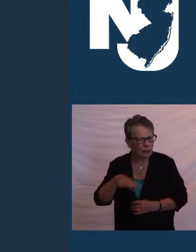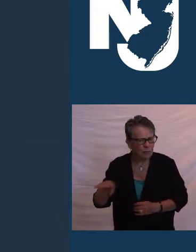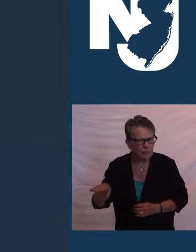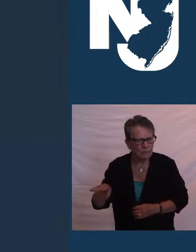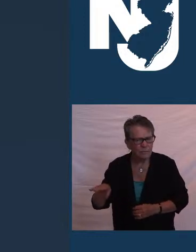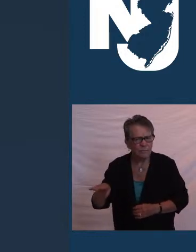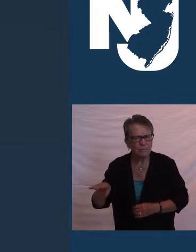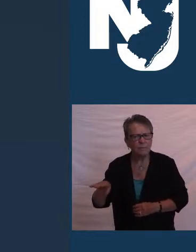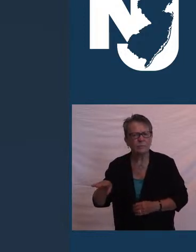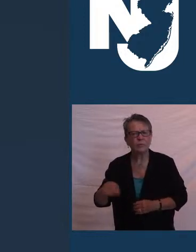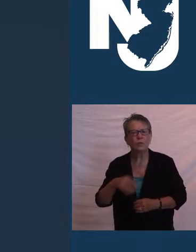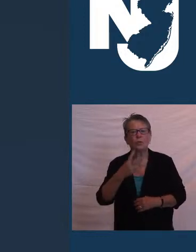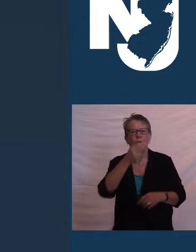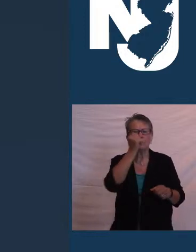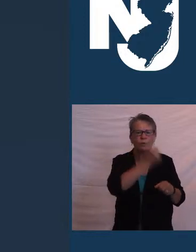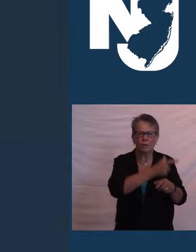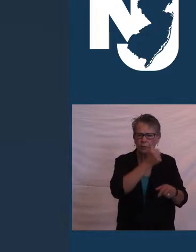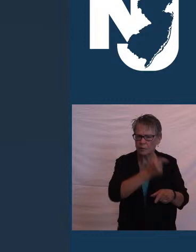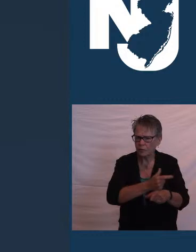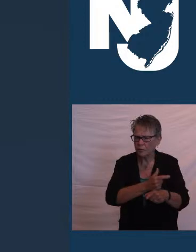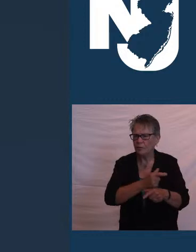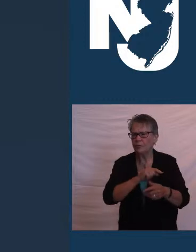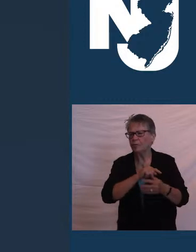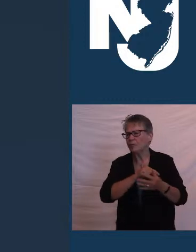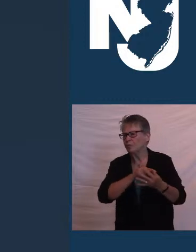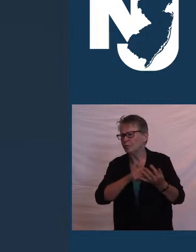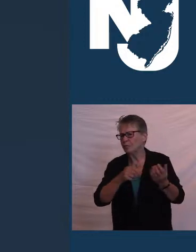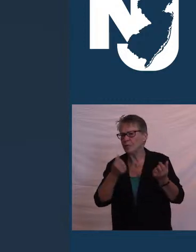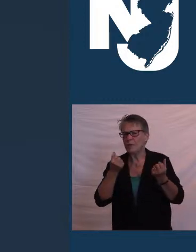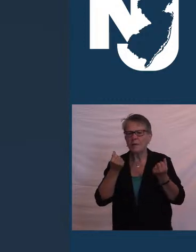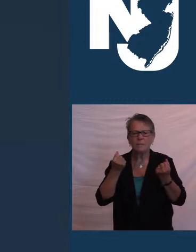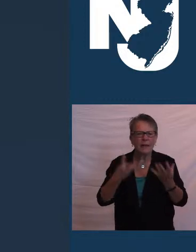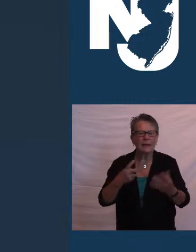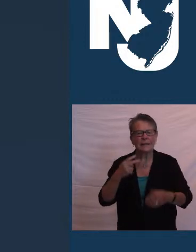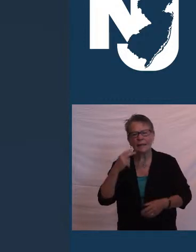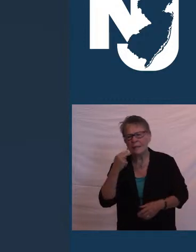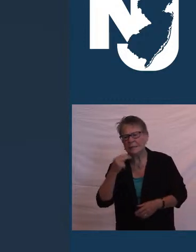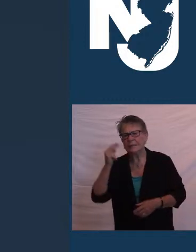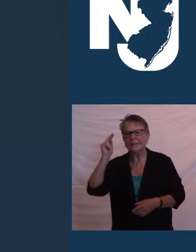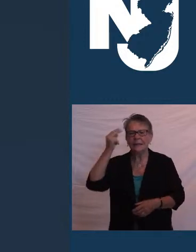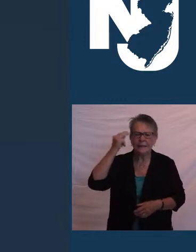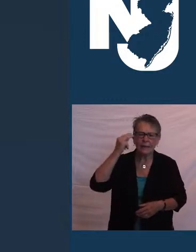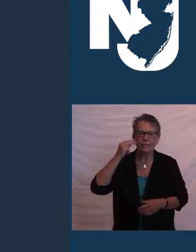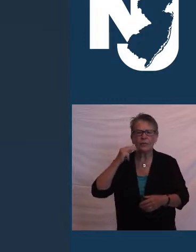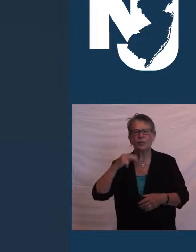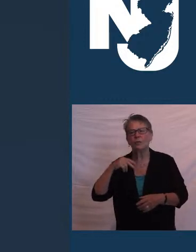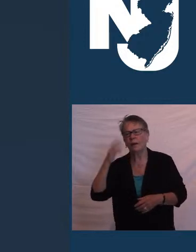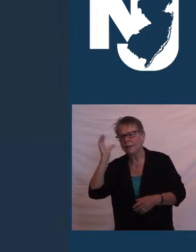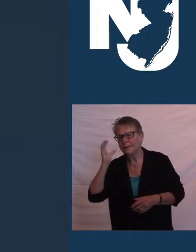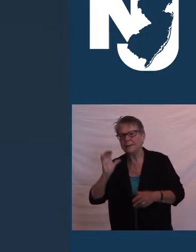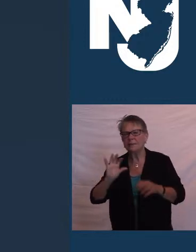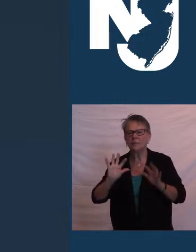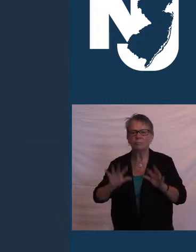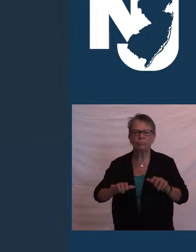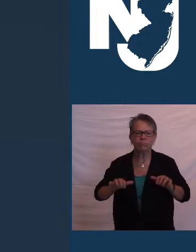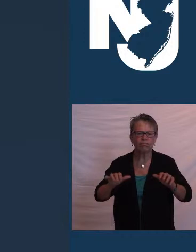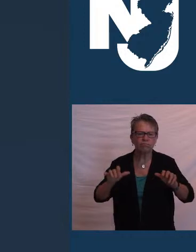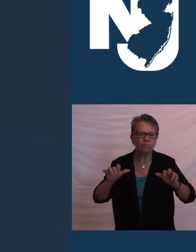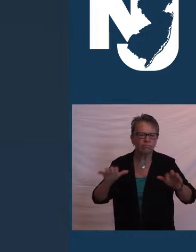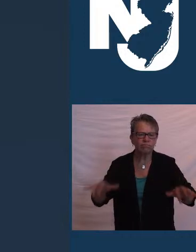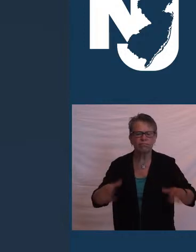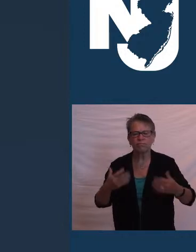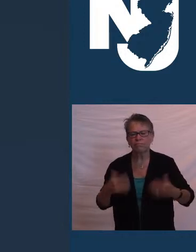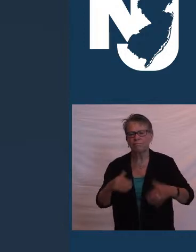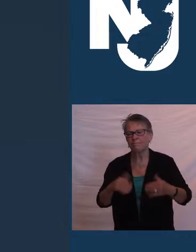Gary and Miguel, and their families, countless nieces, nephews, and cousins, and of course she left behind a tremendous and